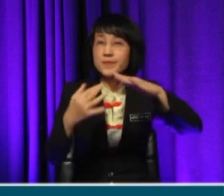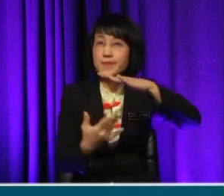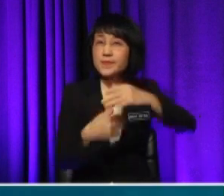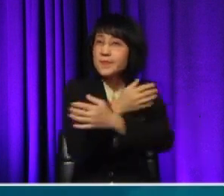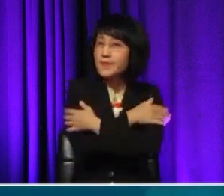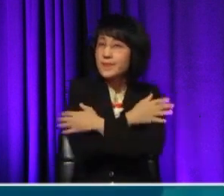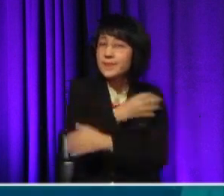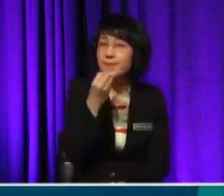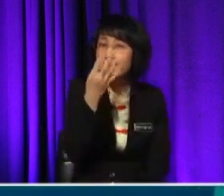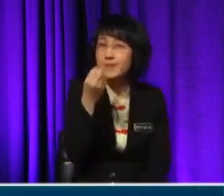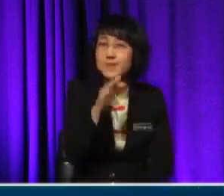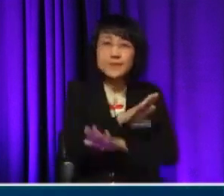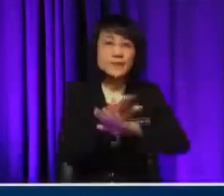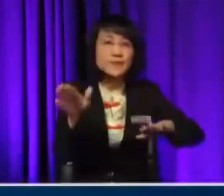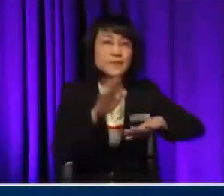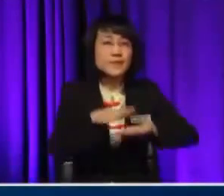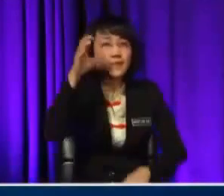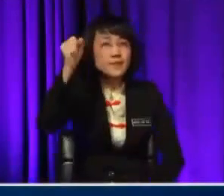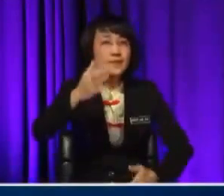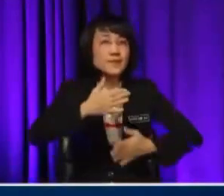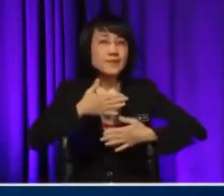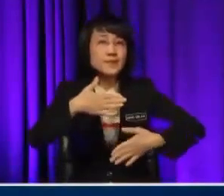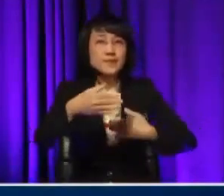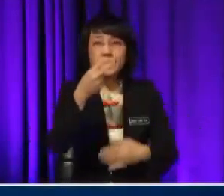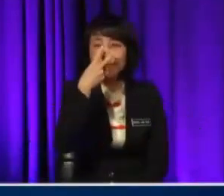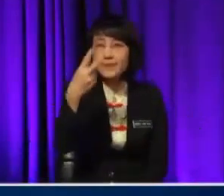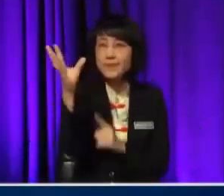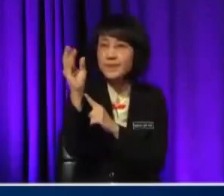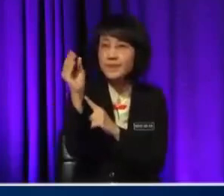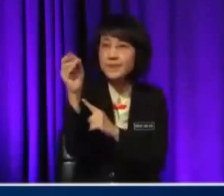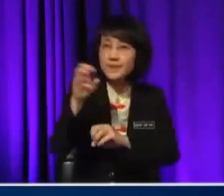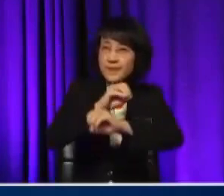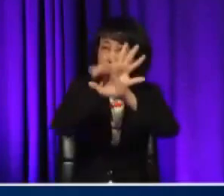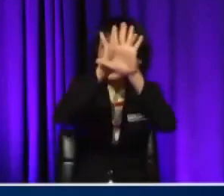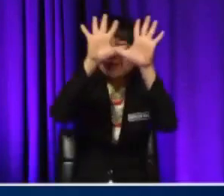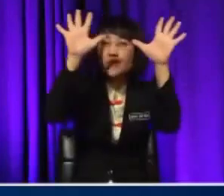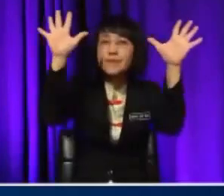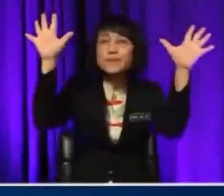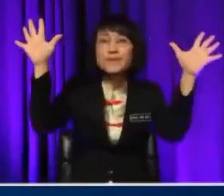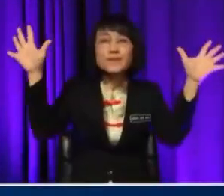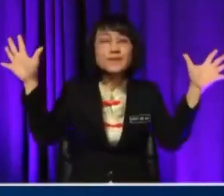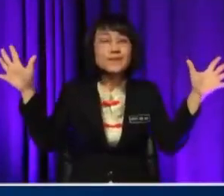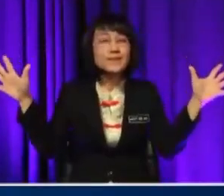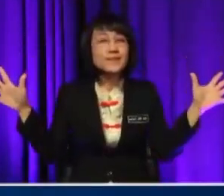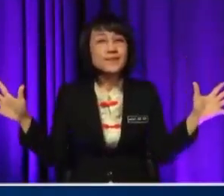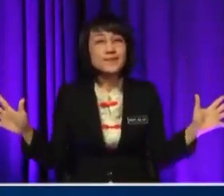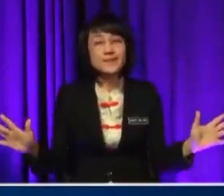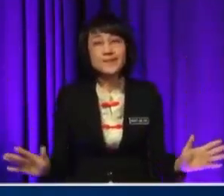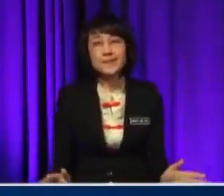by his breath, see the candle shines bright and burns with a clean and steady